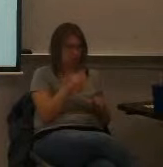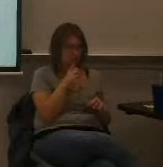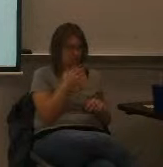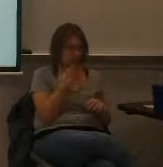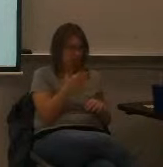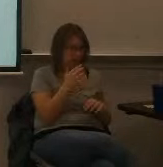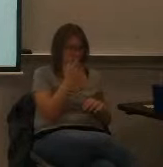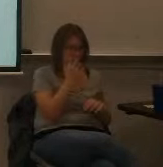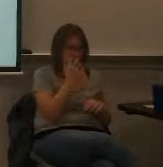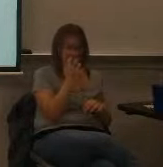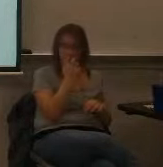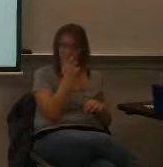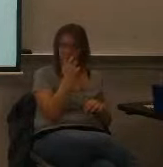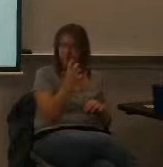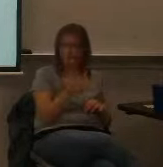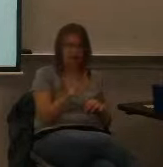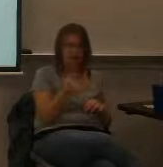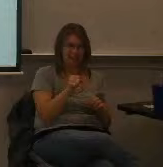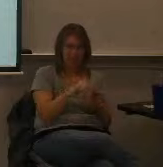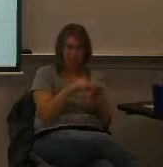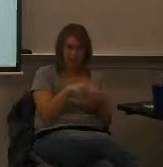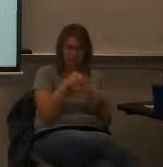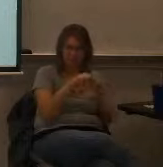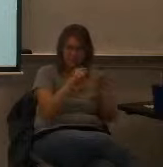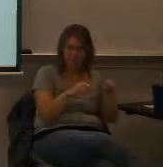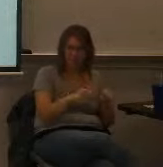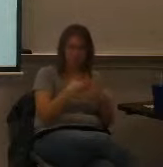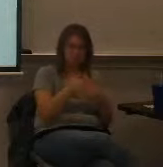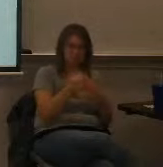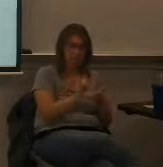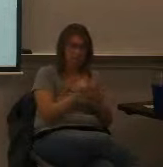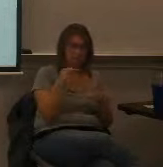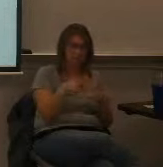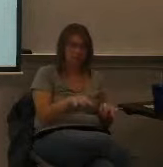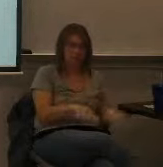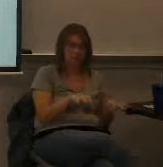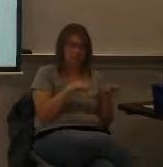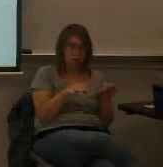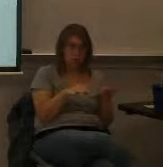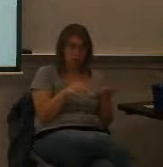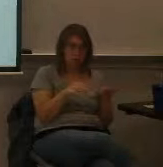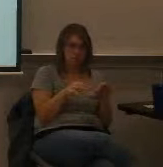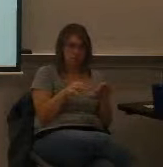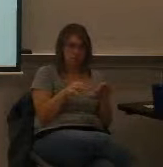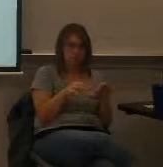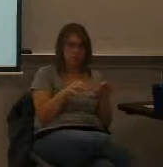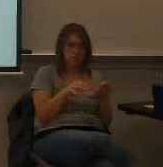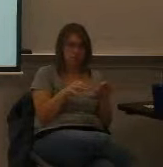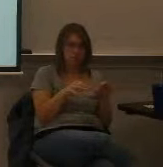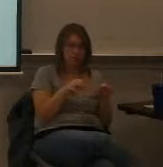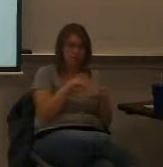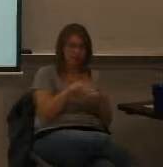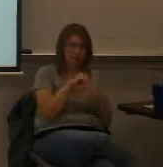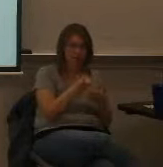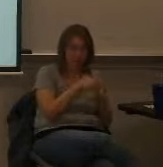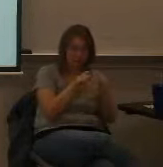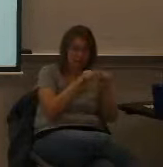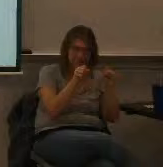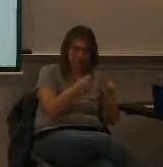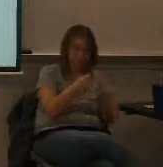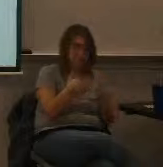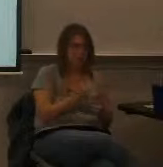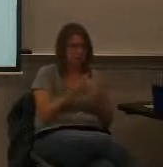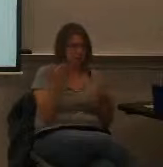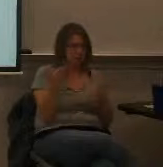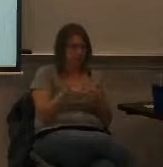taken out of the system or just hammered. So after that particular flood, what you have in that system, that particular system, is you've got a bunch